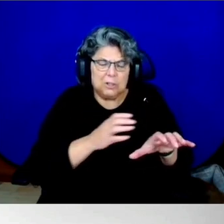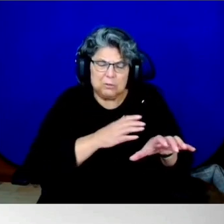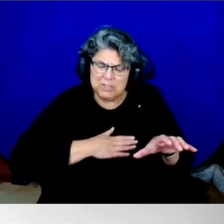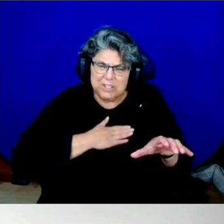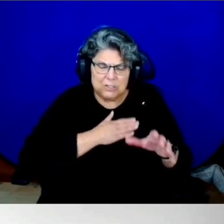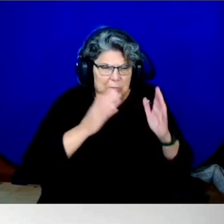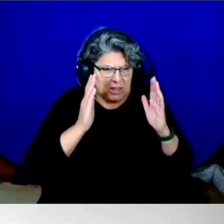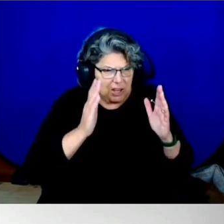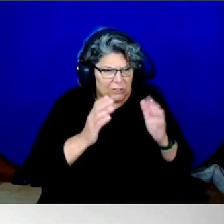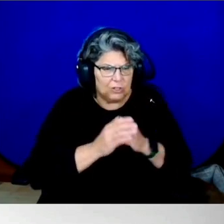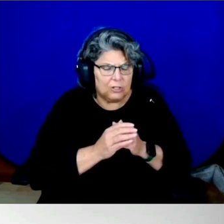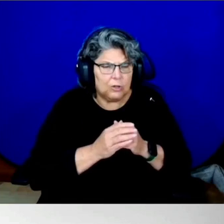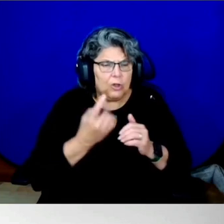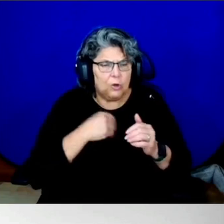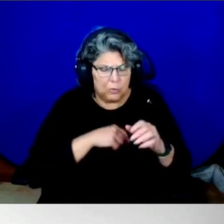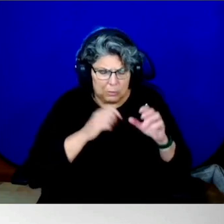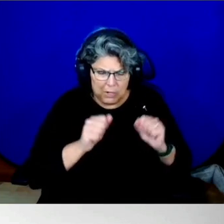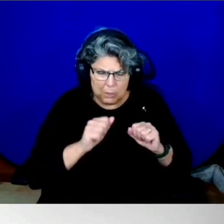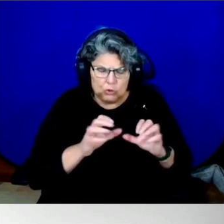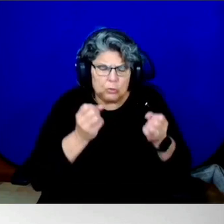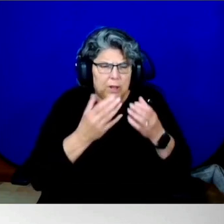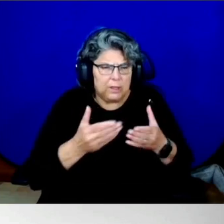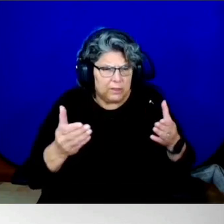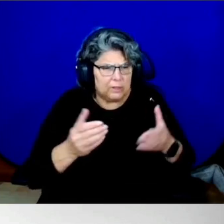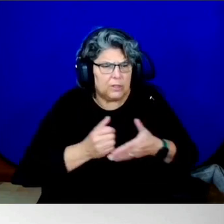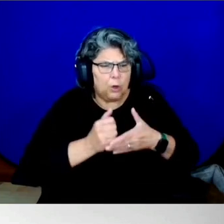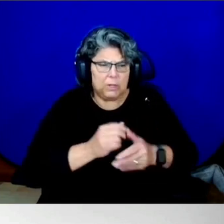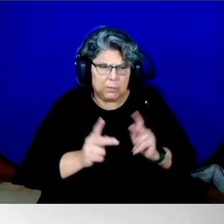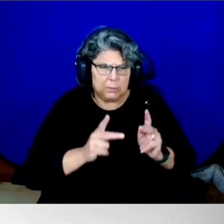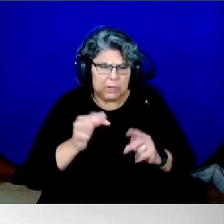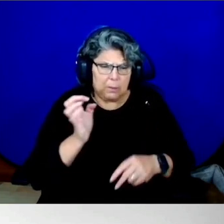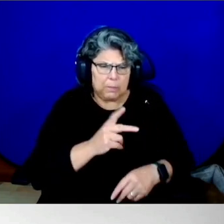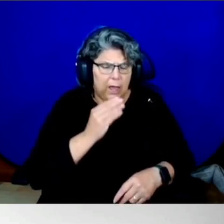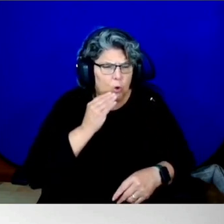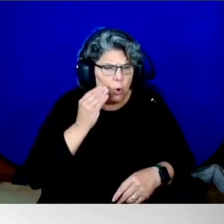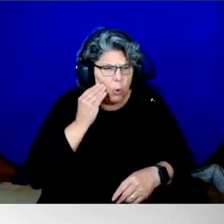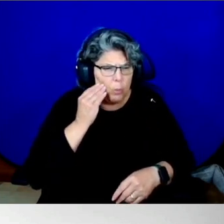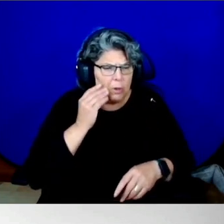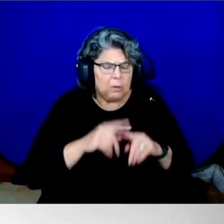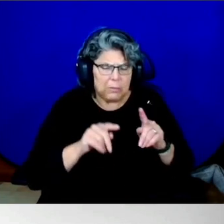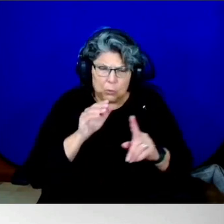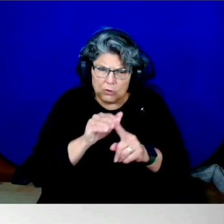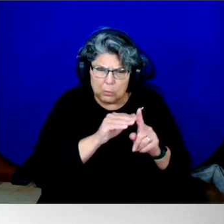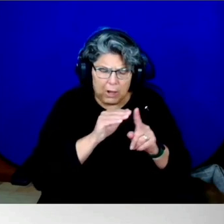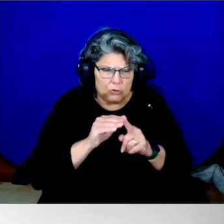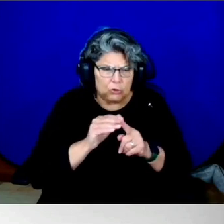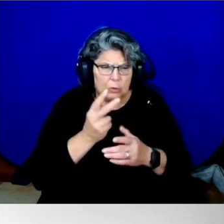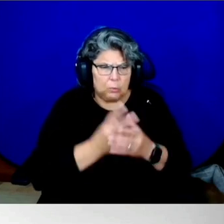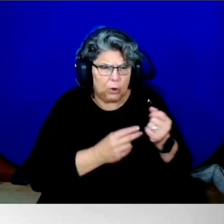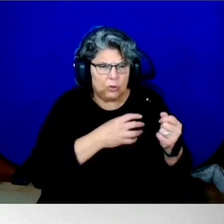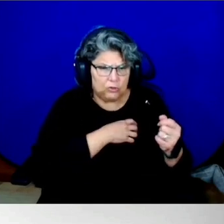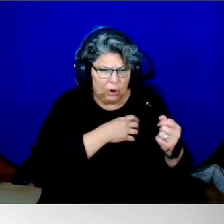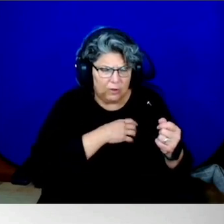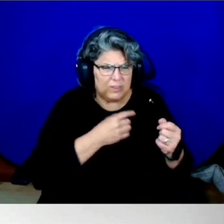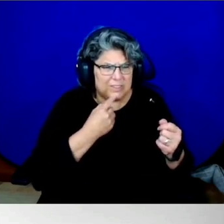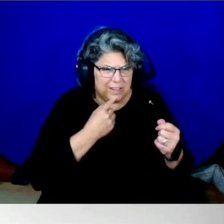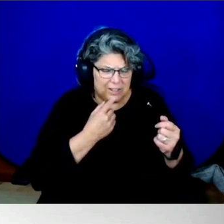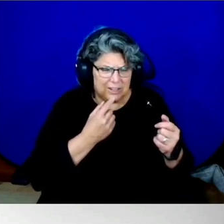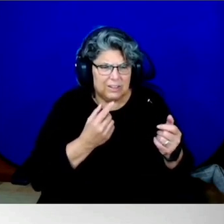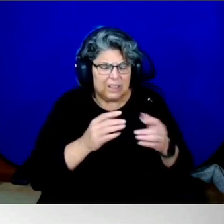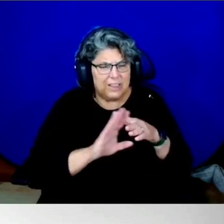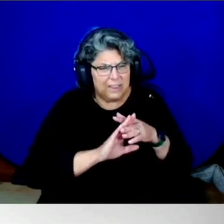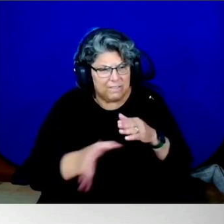accomplish a lot of things with getting folks back into their houses, but to remind you, as both sheriffs did previously, is in the evacuation